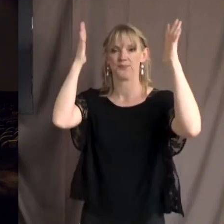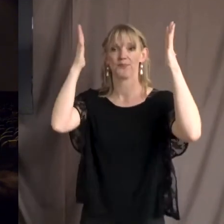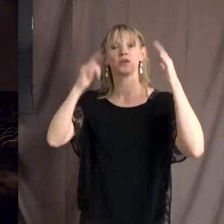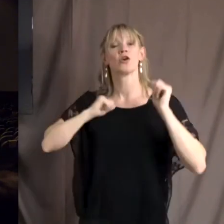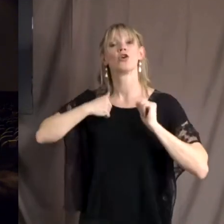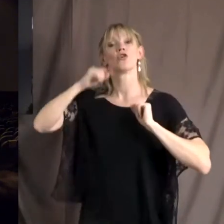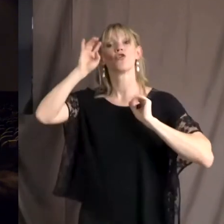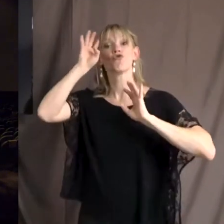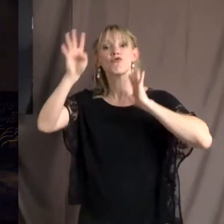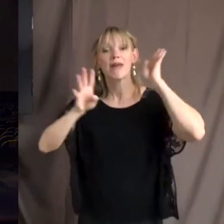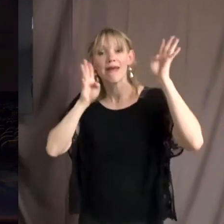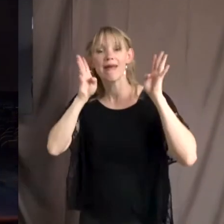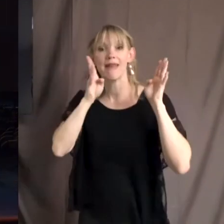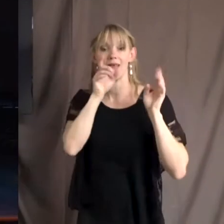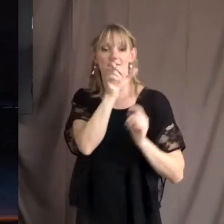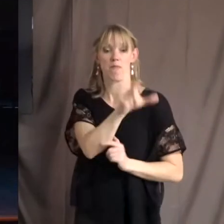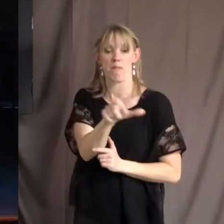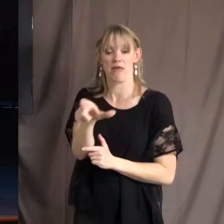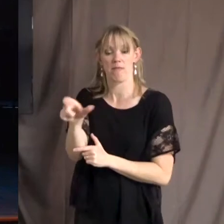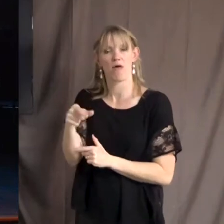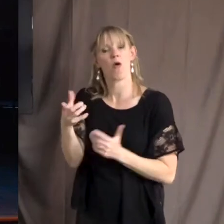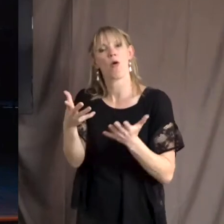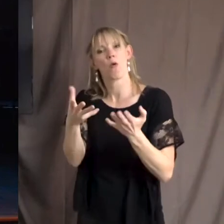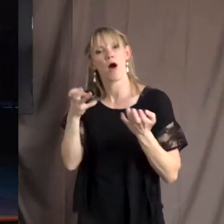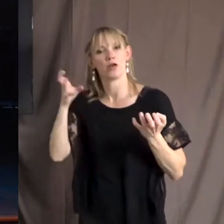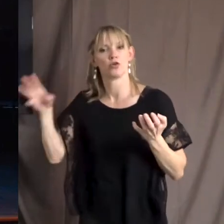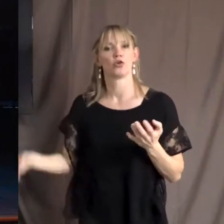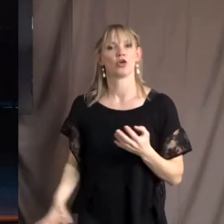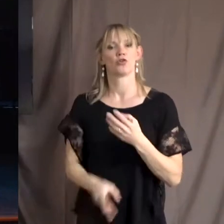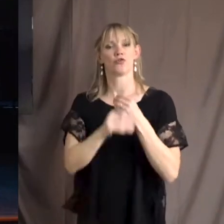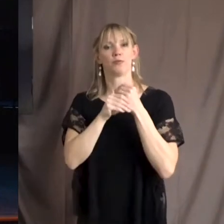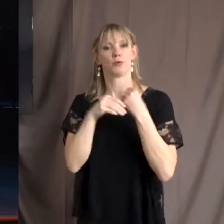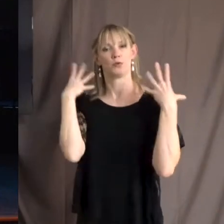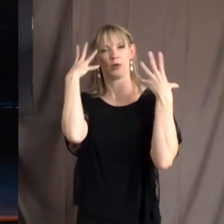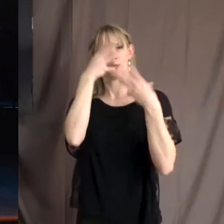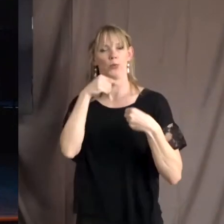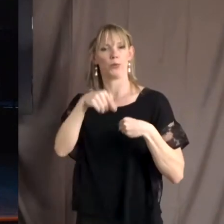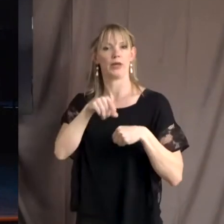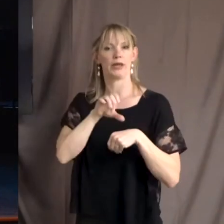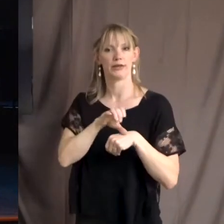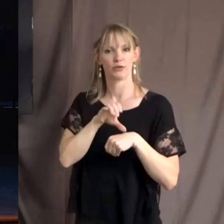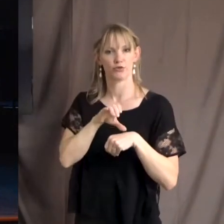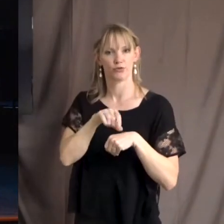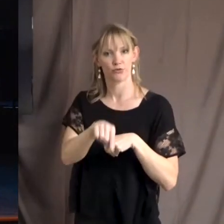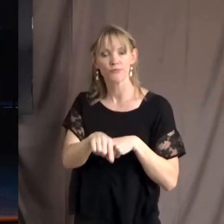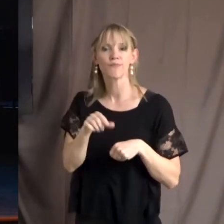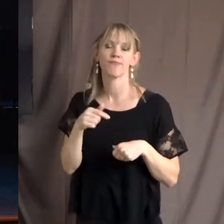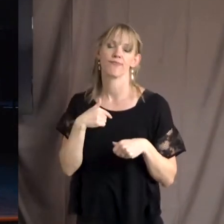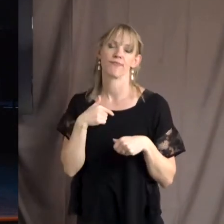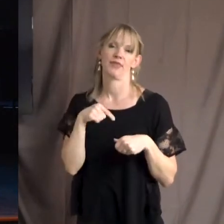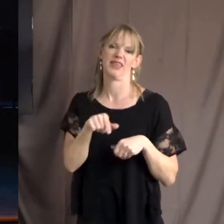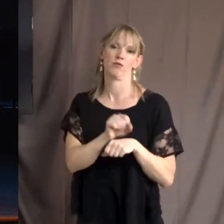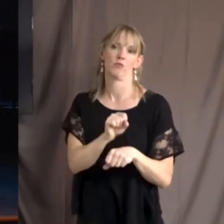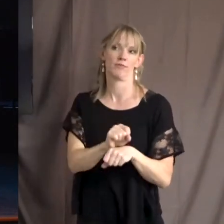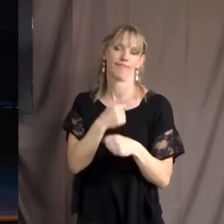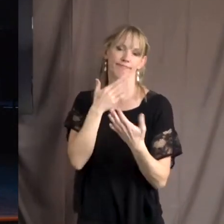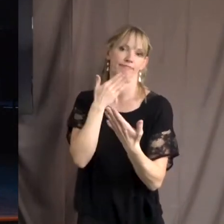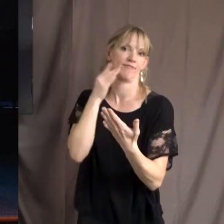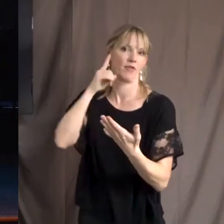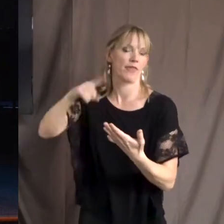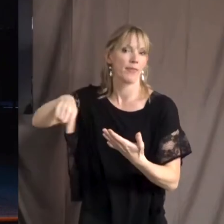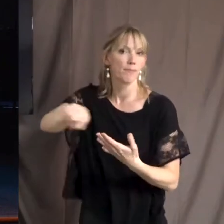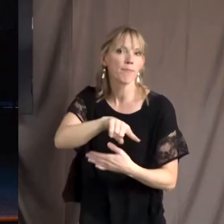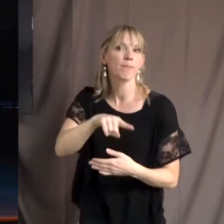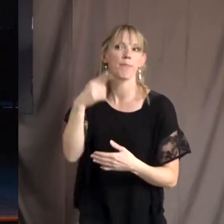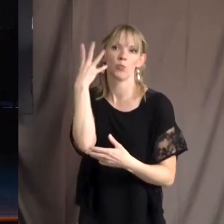Creative people who want to contribute to the beauty of Mile High Church in this work. And so I'm so grateful for them. They've done a beautiful job,